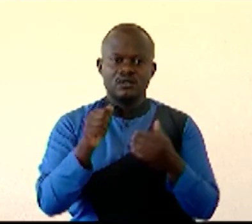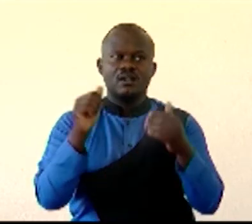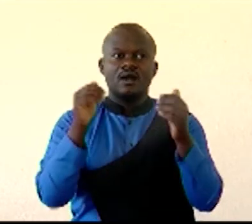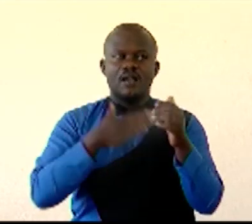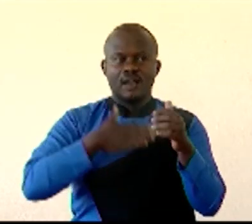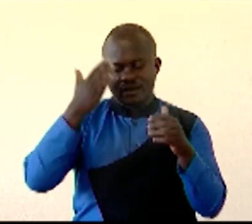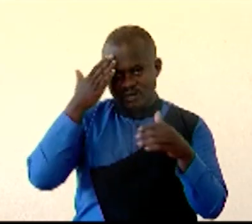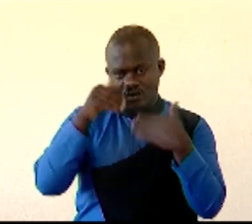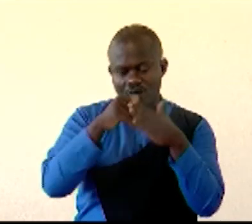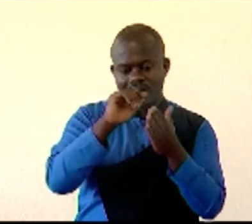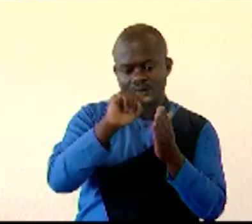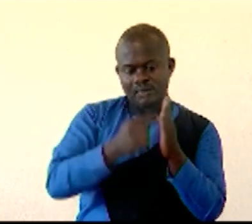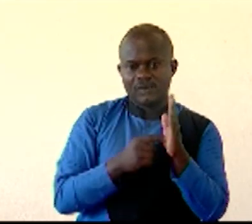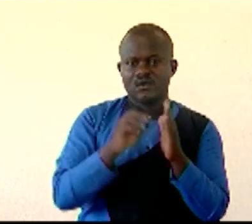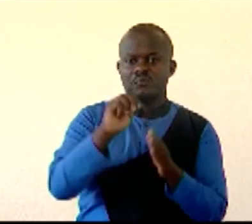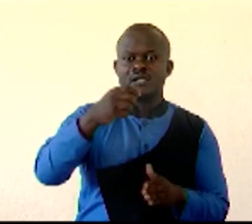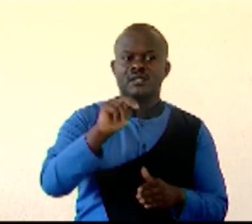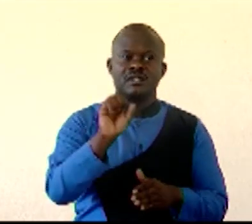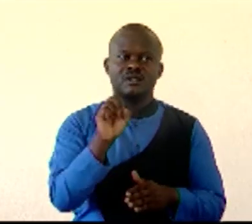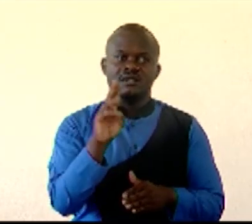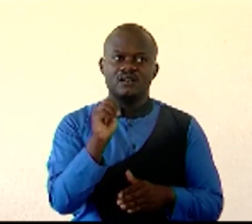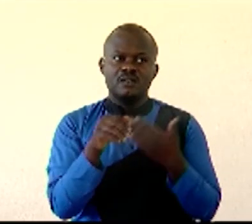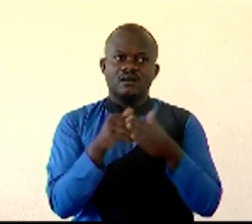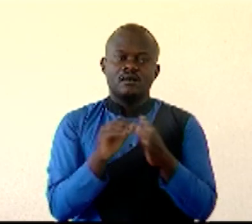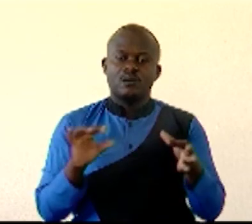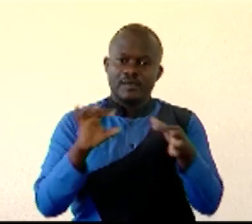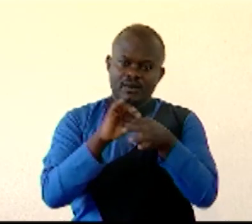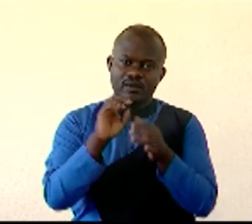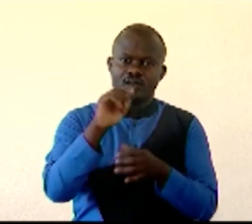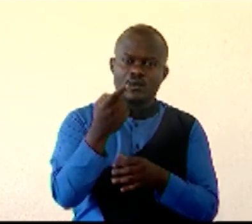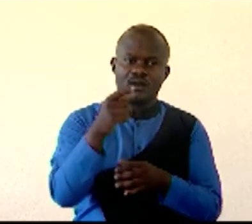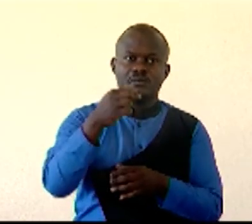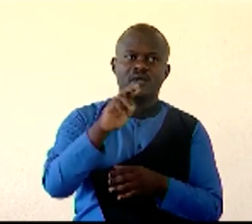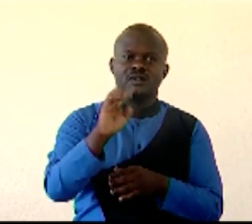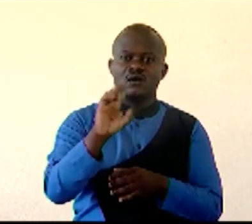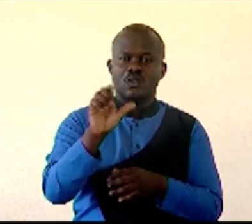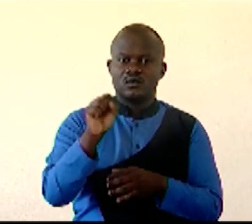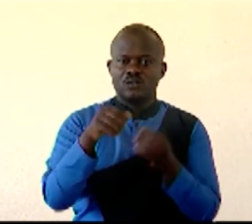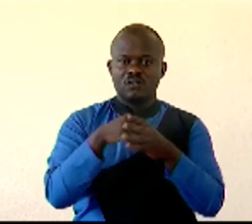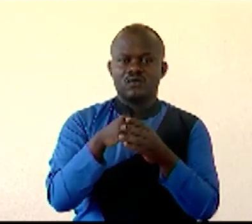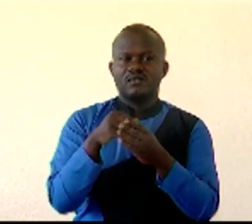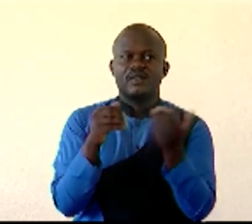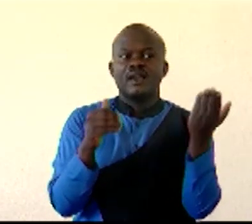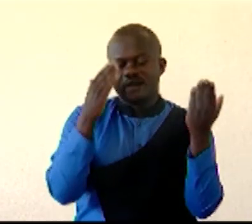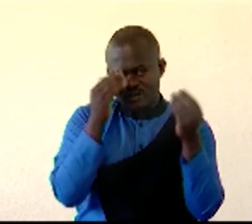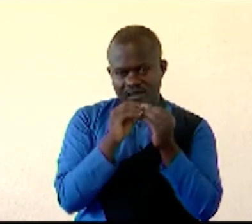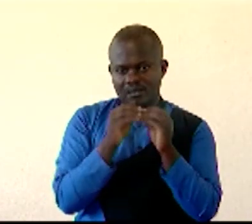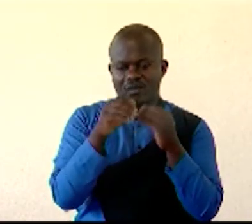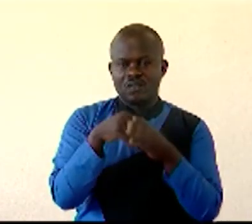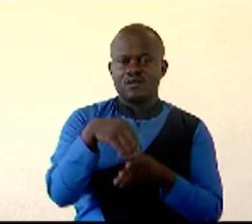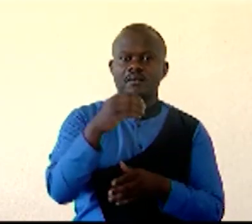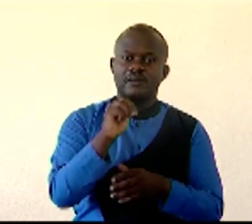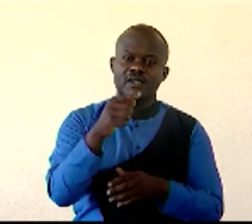one particle of magnesium combines with one particle of magnesium, then I know the number of particles I have here,